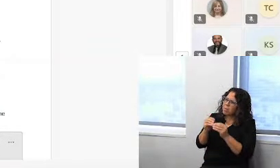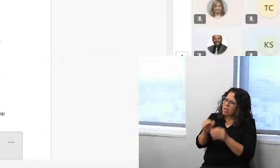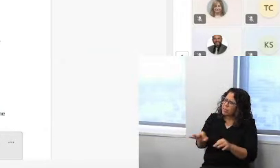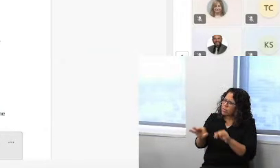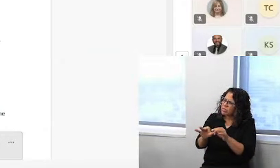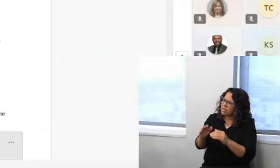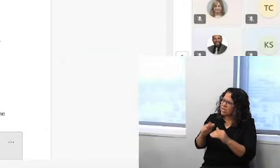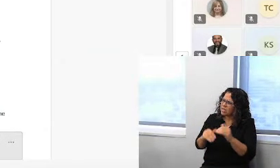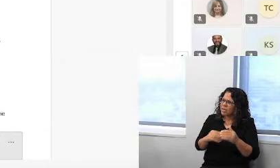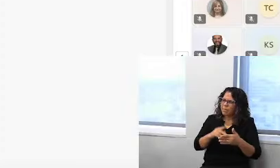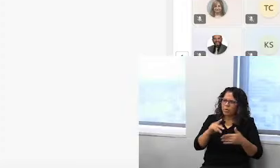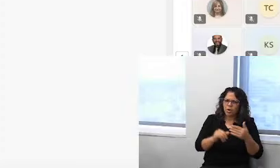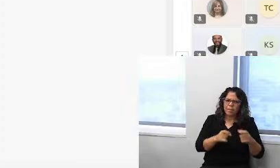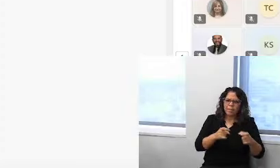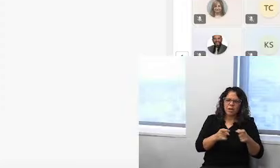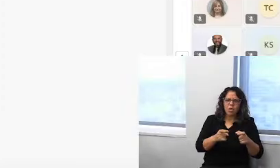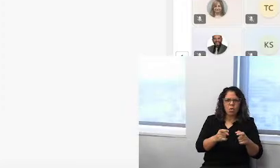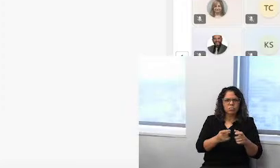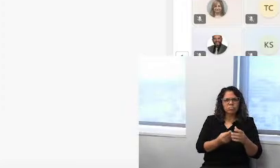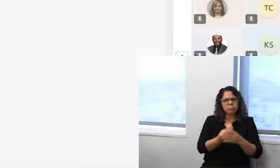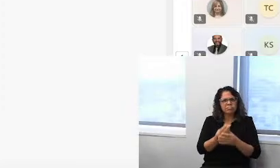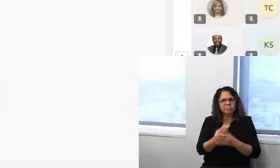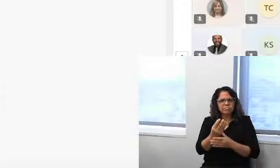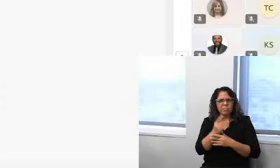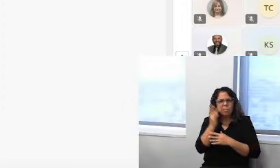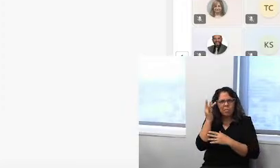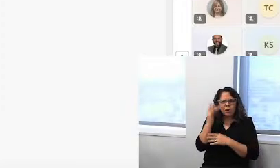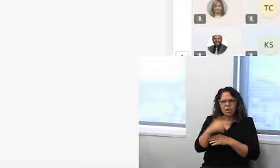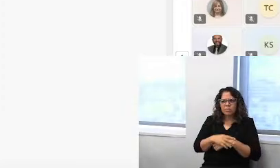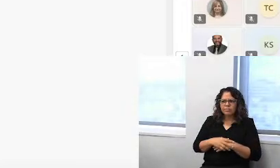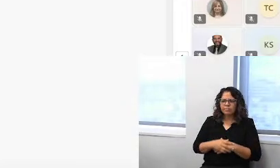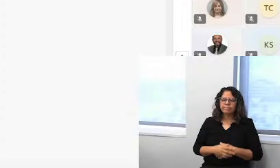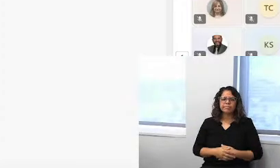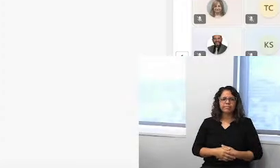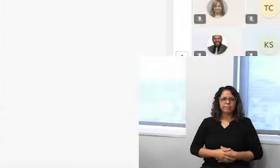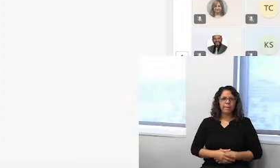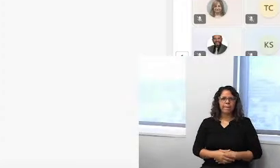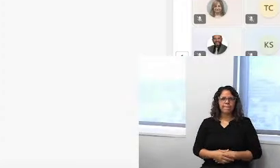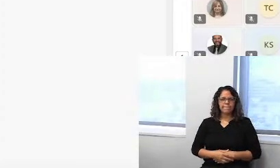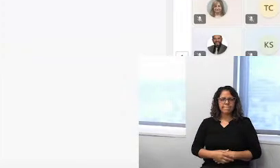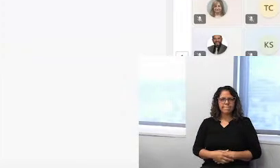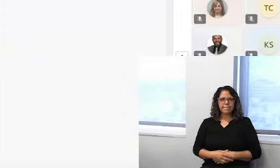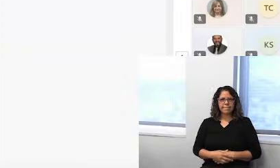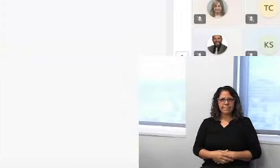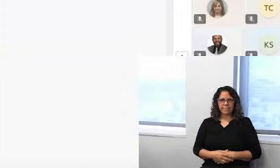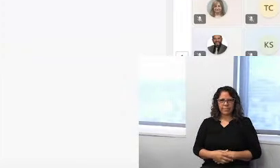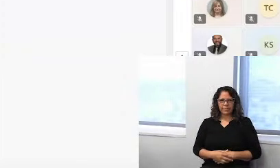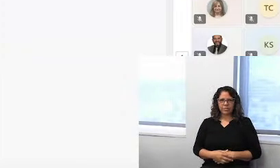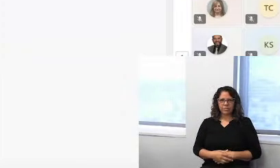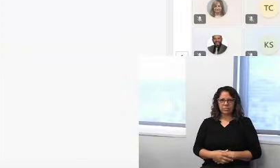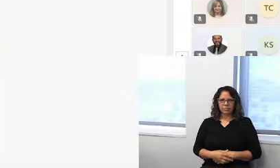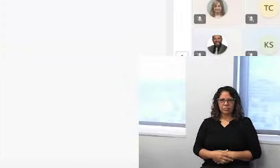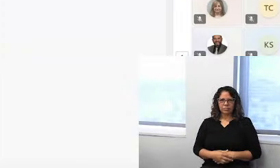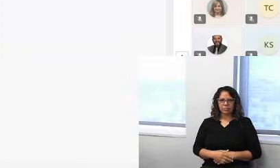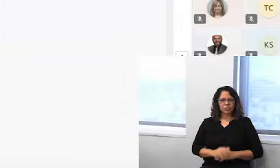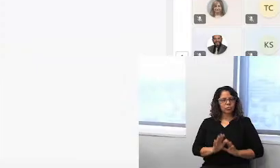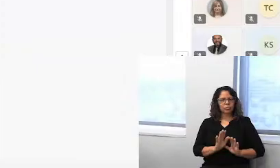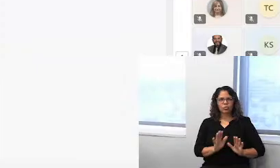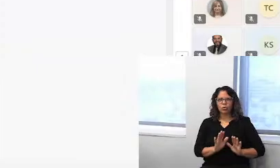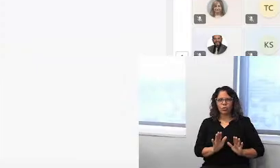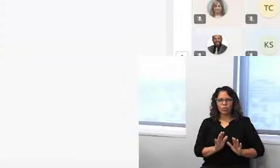I that was reduced? would just gonna cautions. We're not talking about prioritization. We're talking about